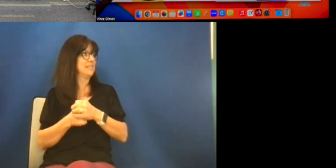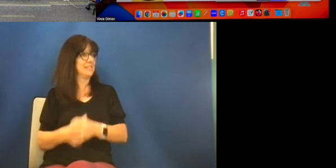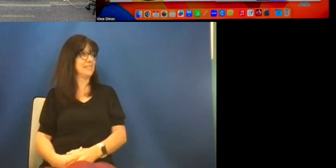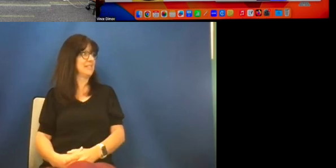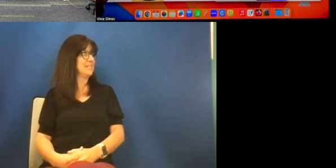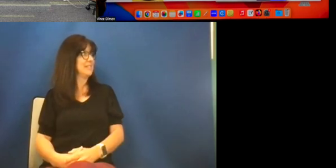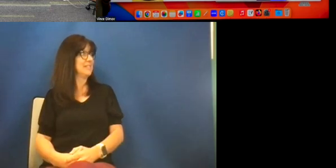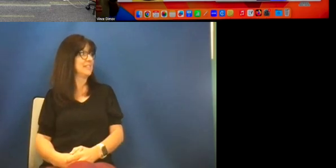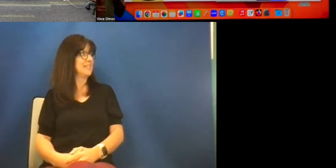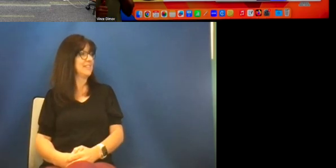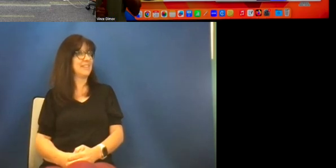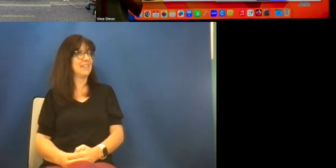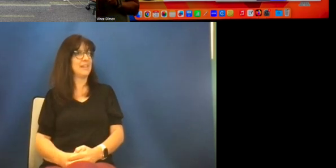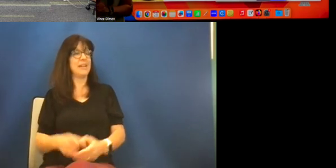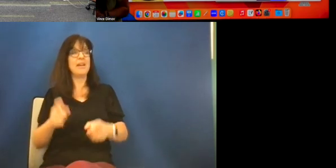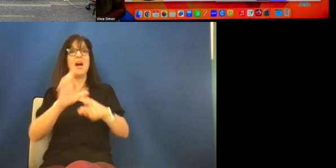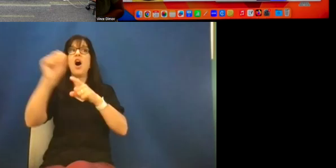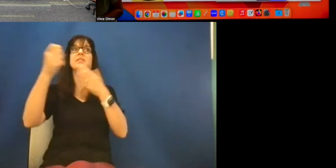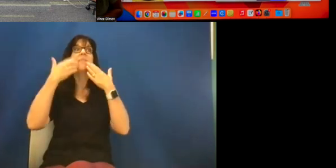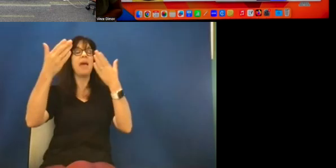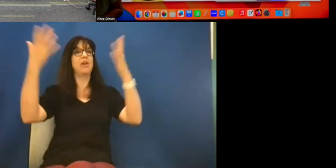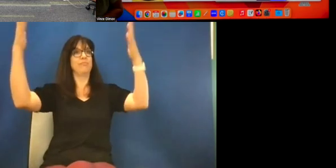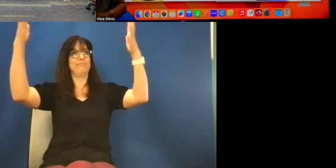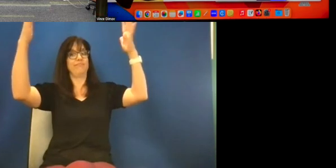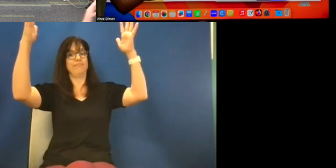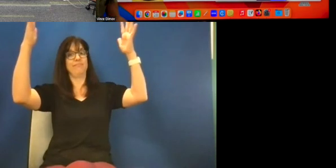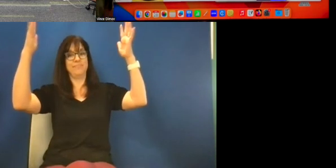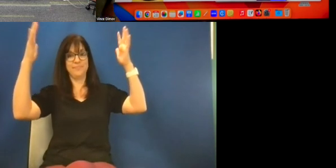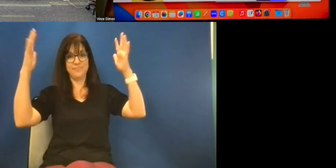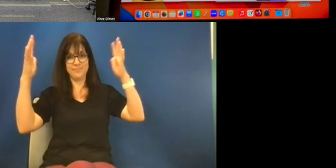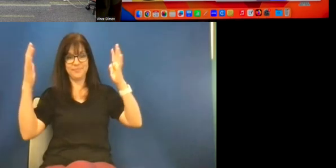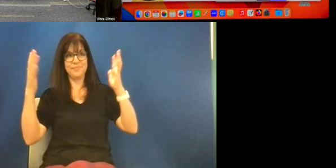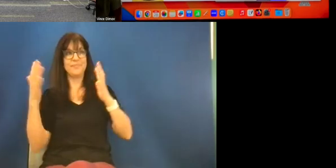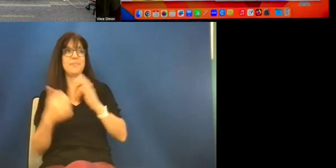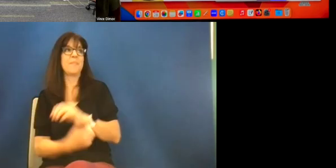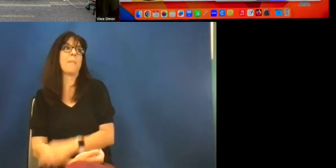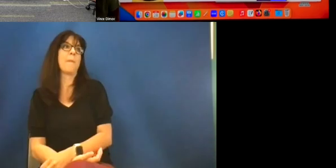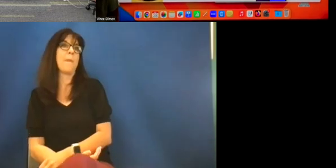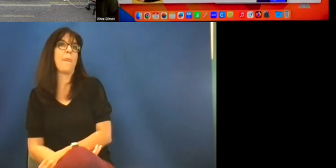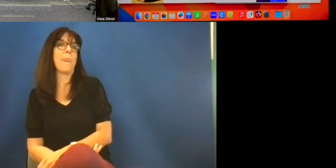We good? It's awesome. Okay. Thank you.